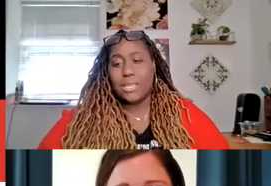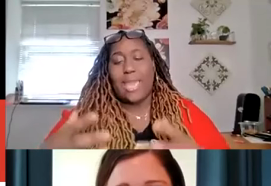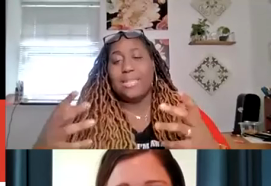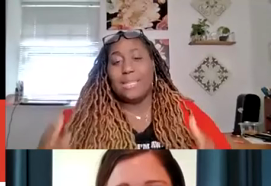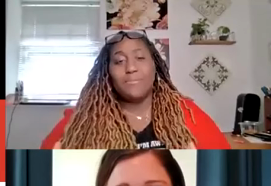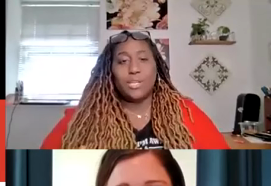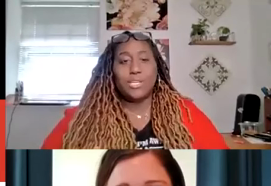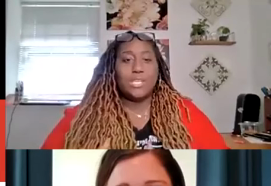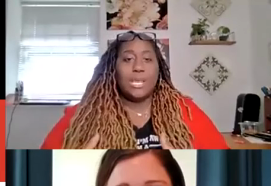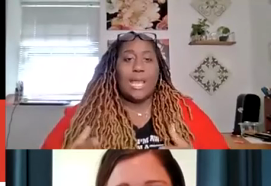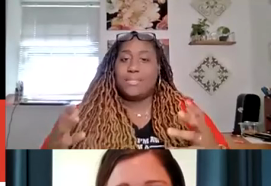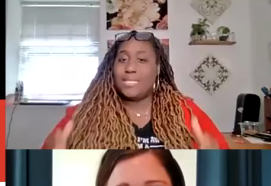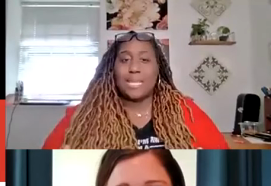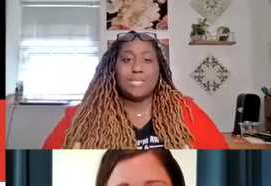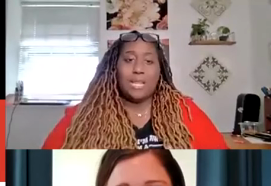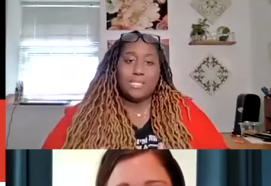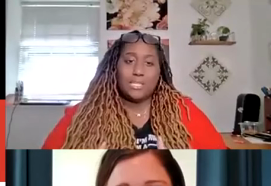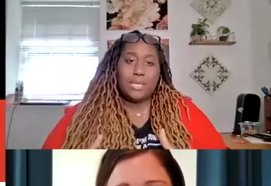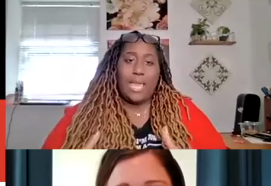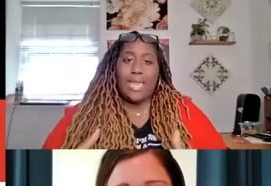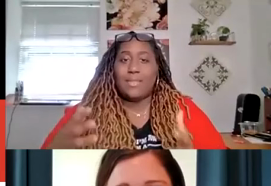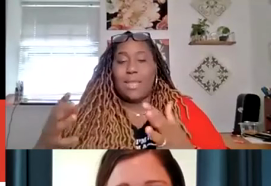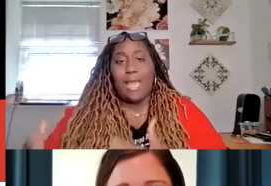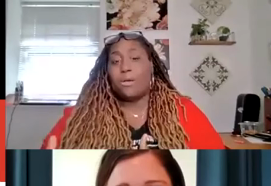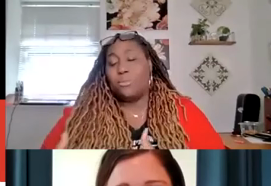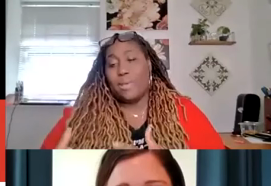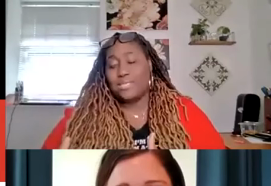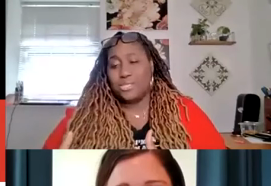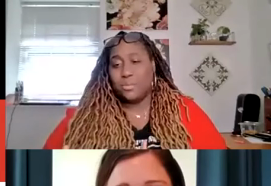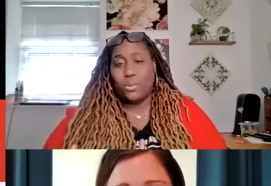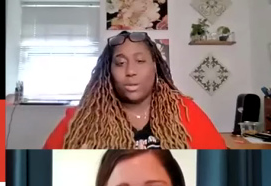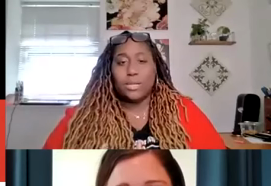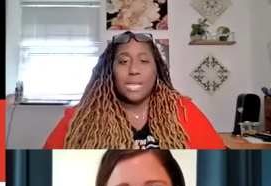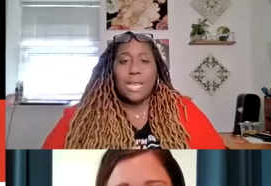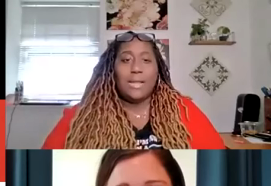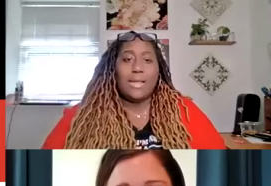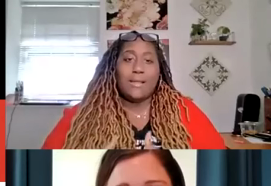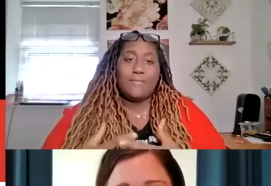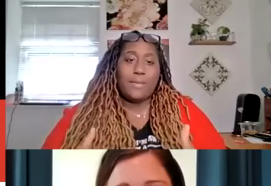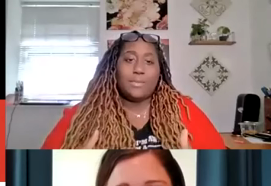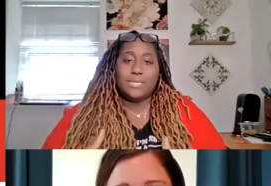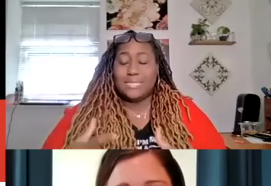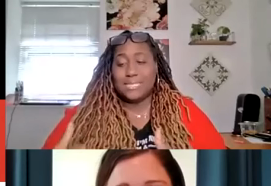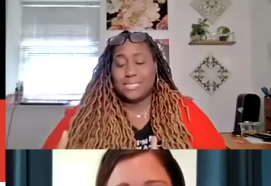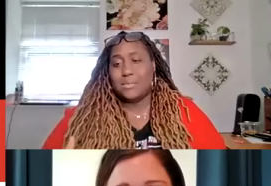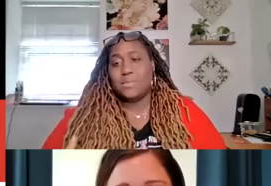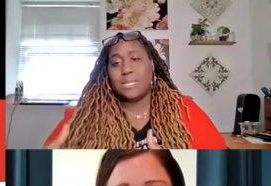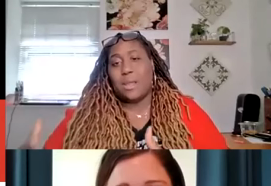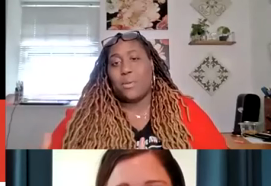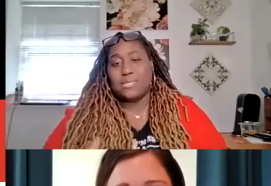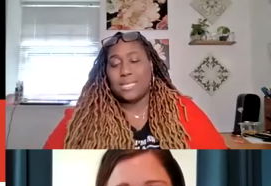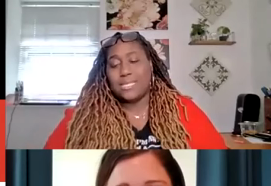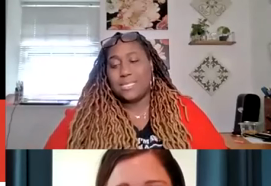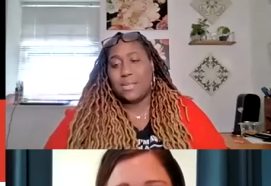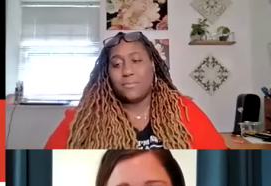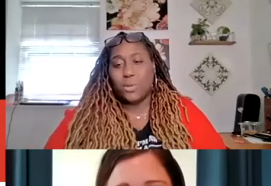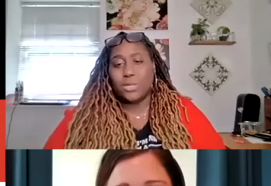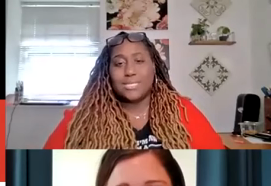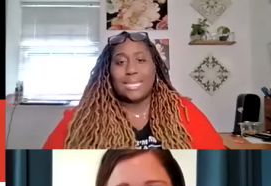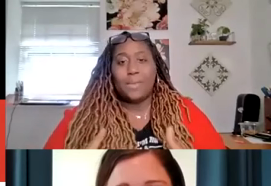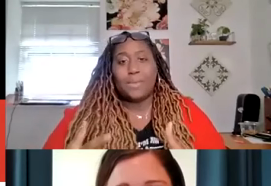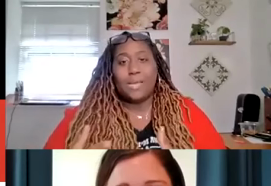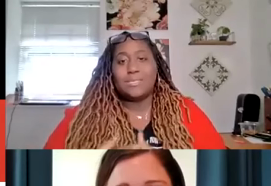technology, leverage the technology, and how best to support our families, our systems, and our processes,